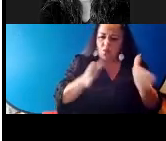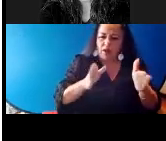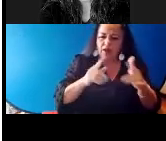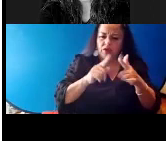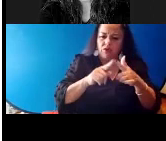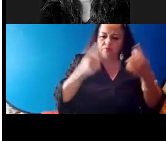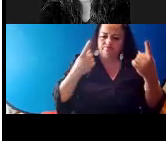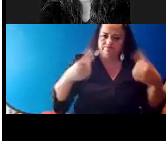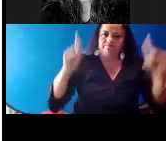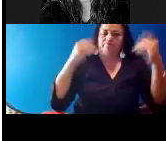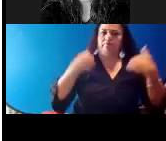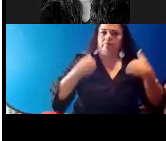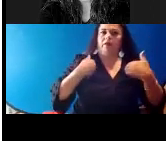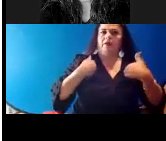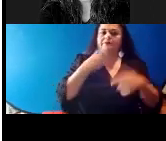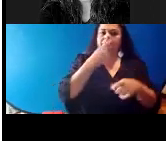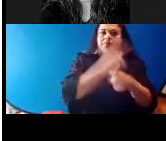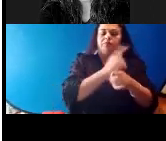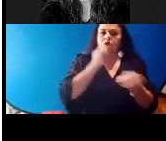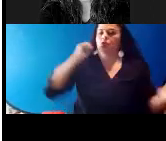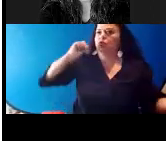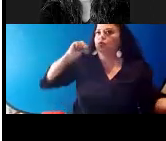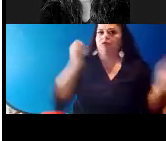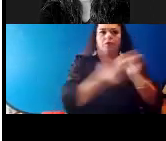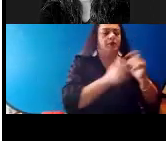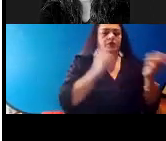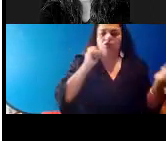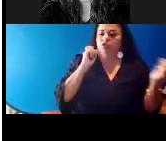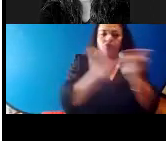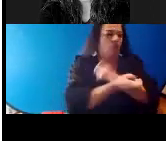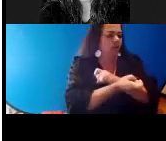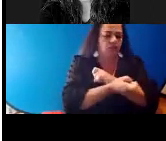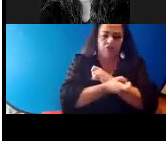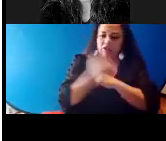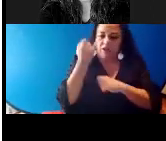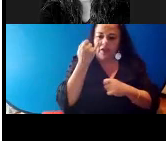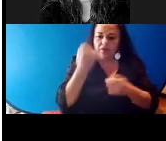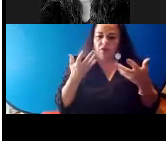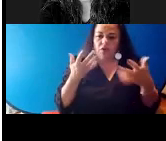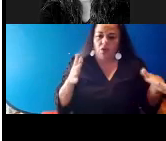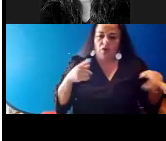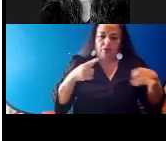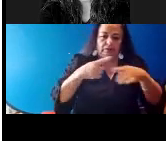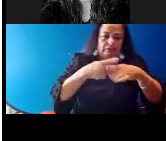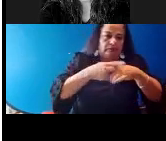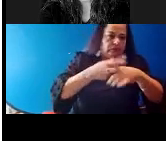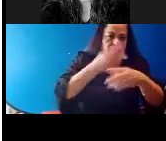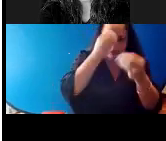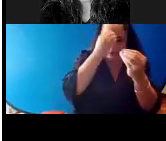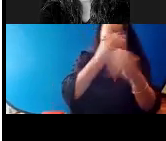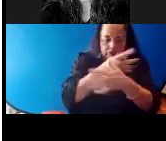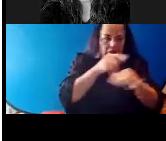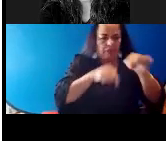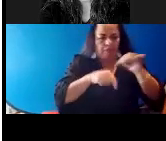to real transformational change. And so don't think that if you're already at a cross-sector data sharing place, that you have to jump